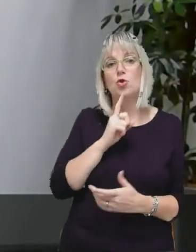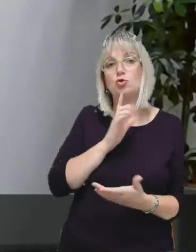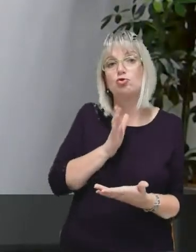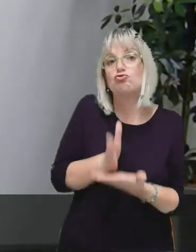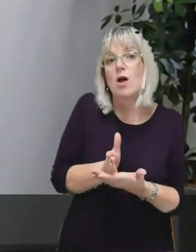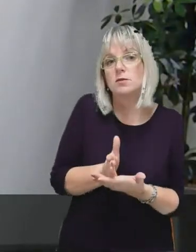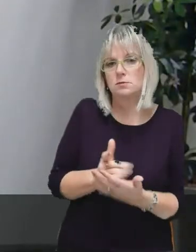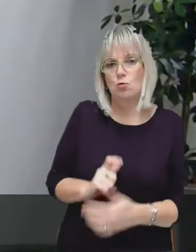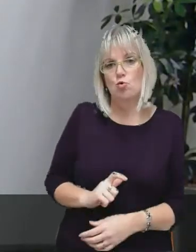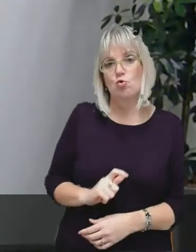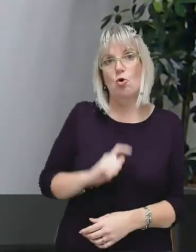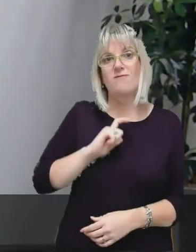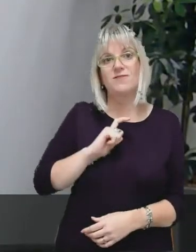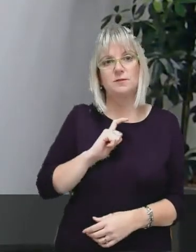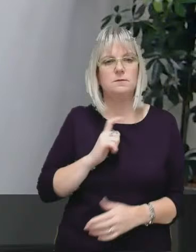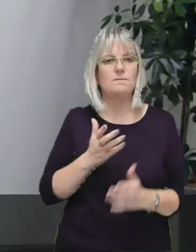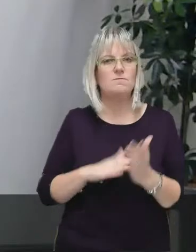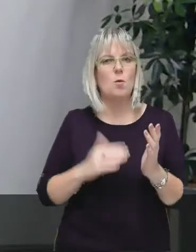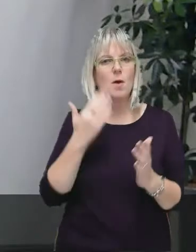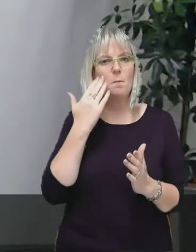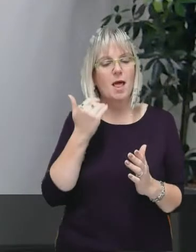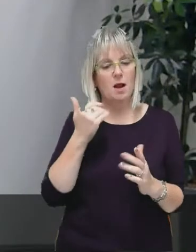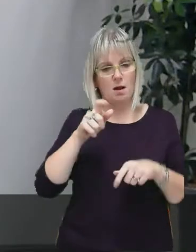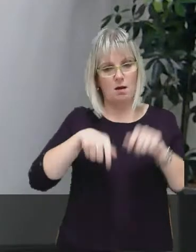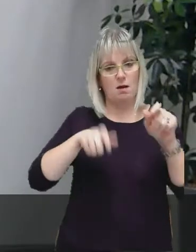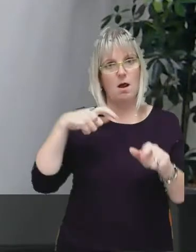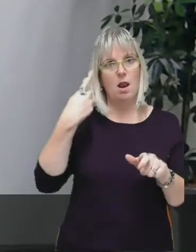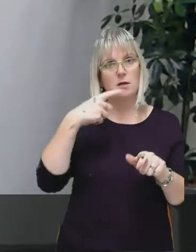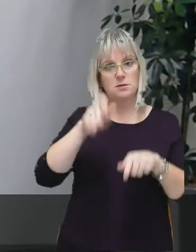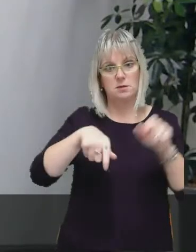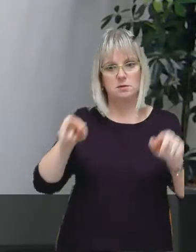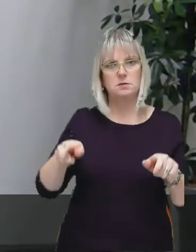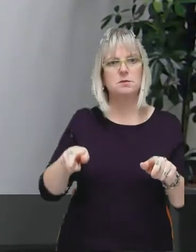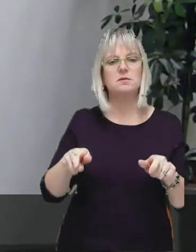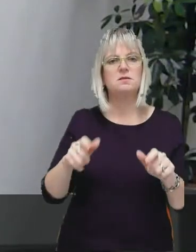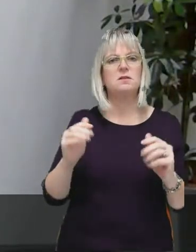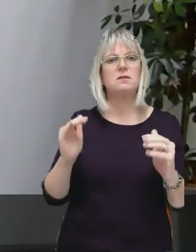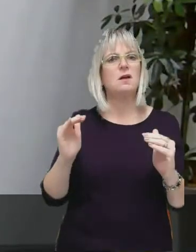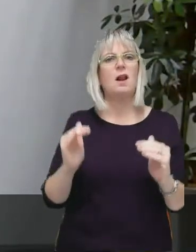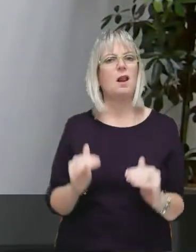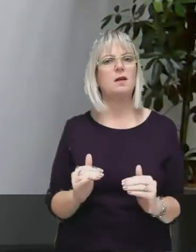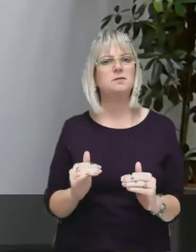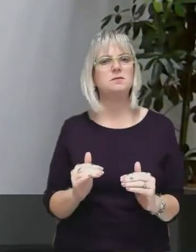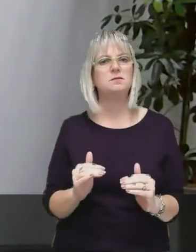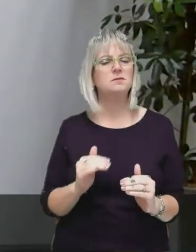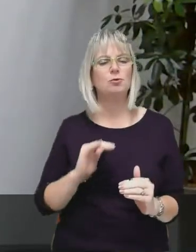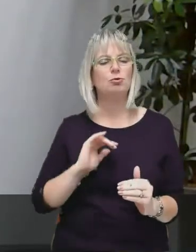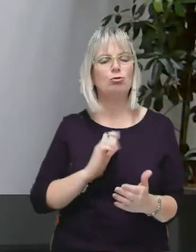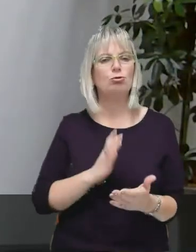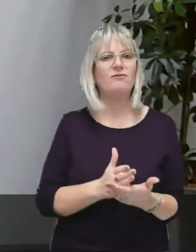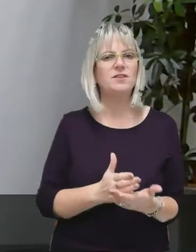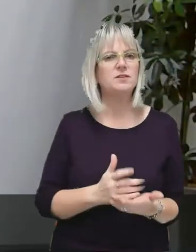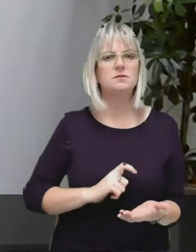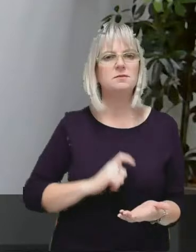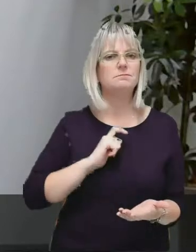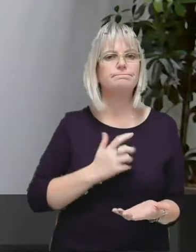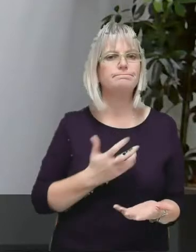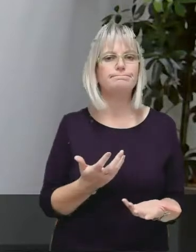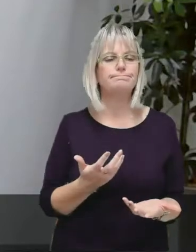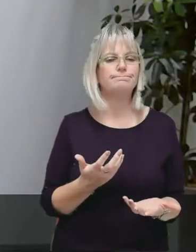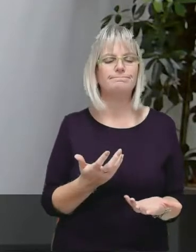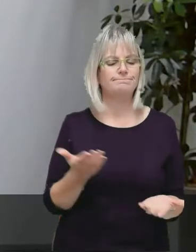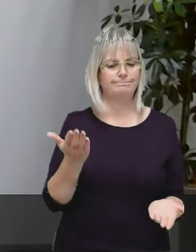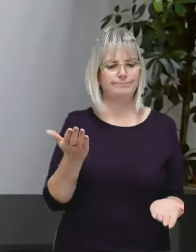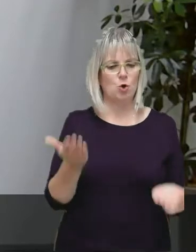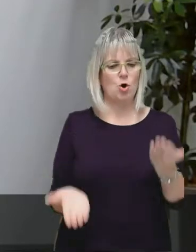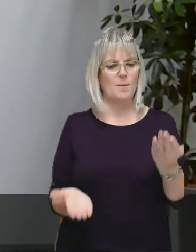concerned, isn't as good as it should be, and it's far less than other communities. So what we're doing is we've spent the last